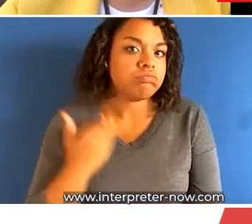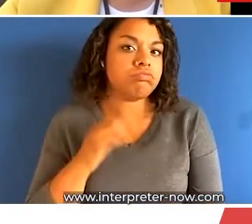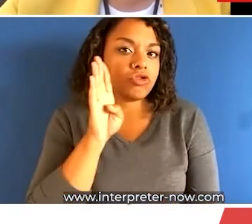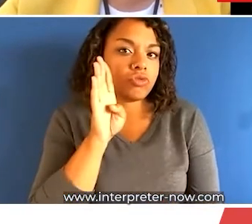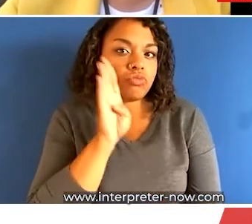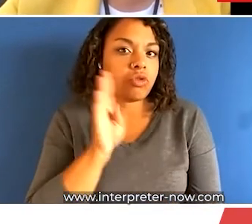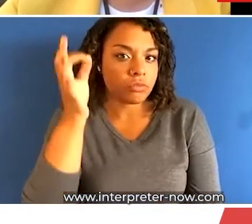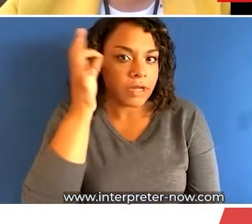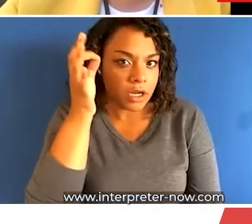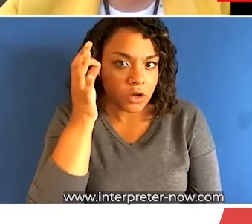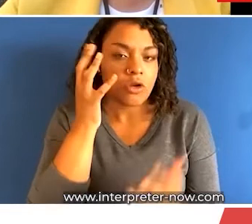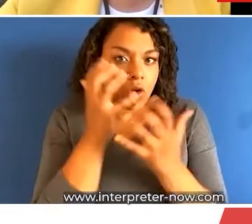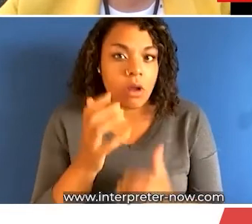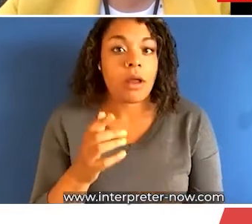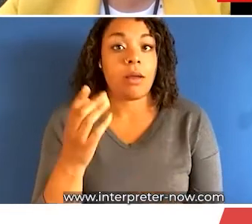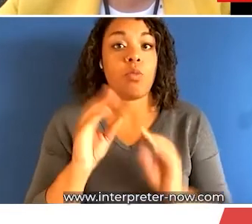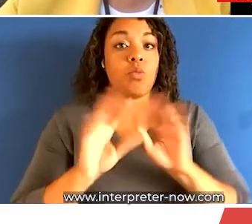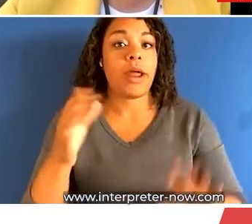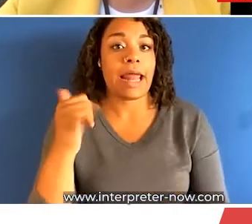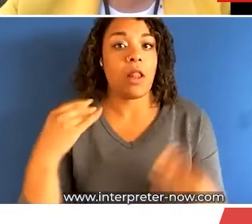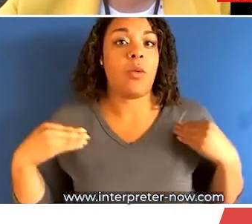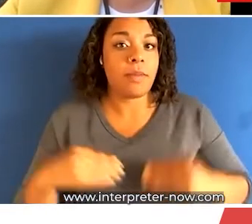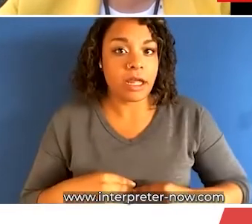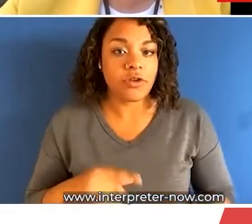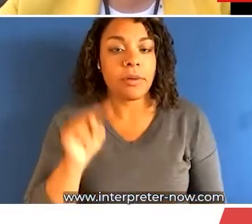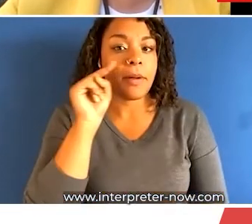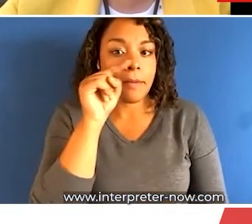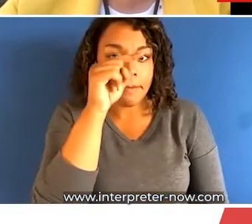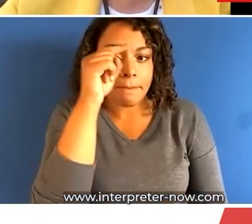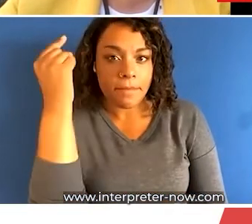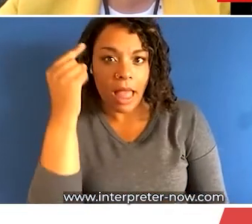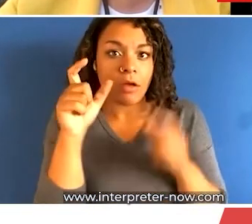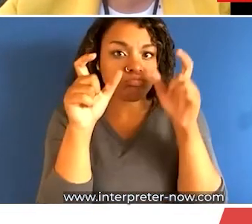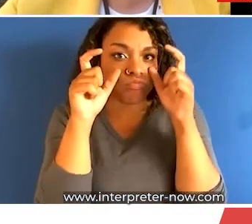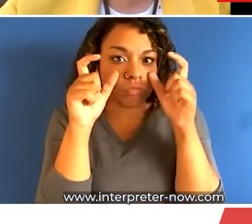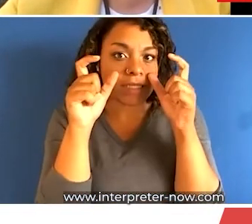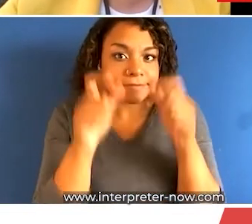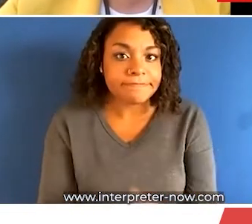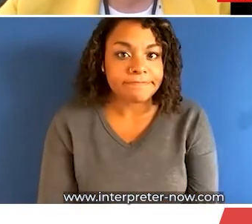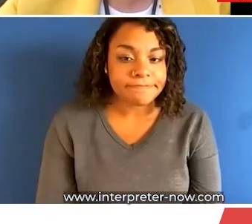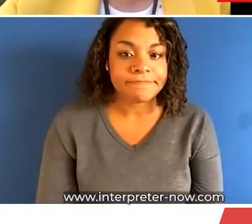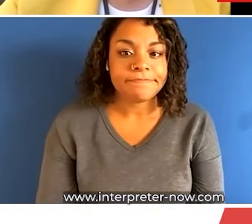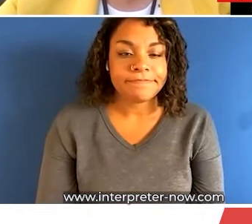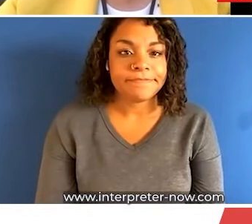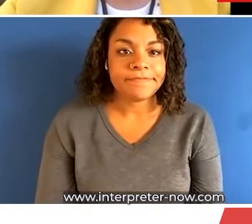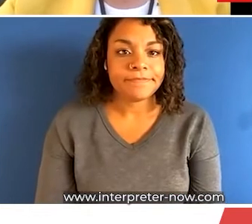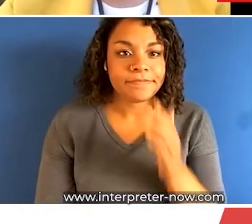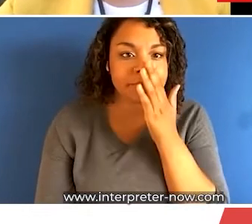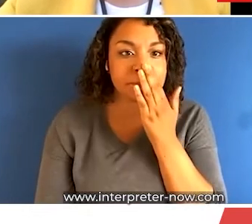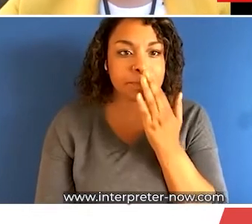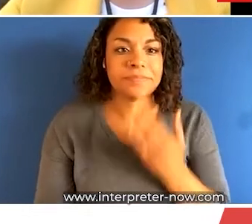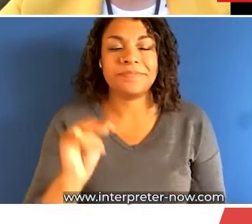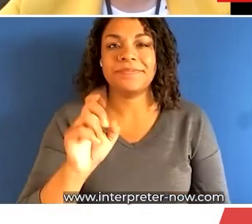I'm wearing a bright yellow blazer and black kind of large rim glasses.